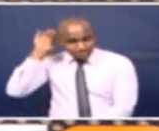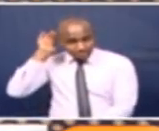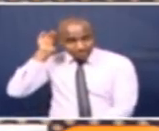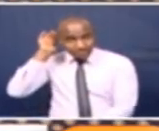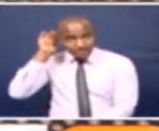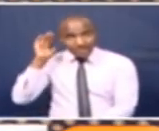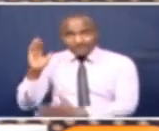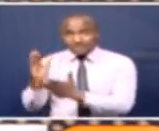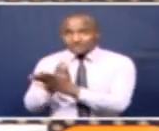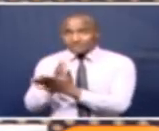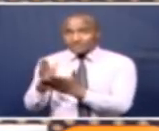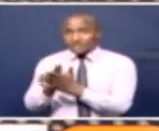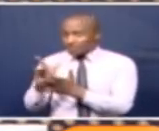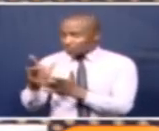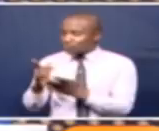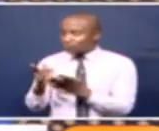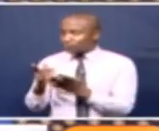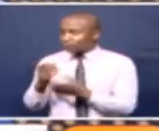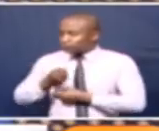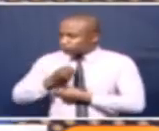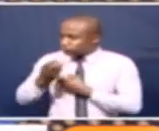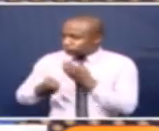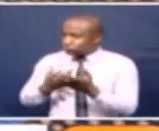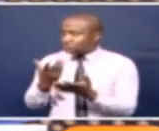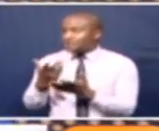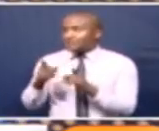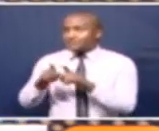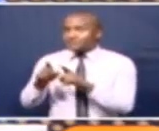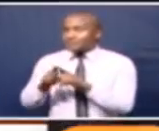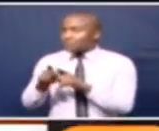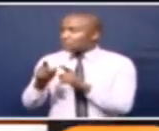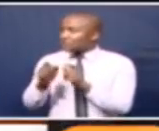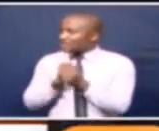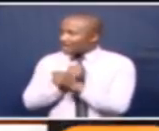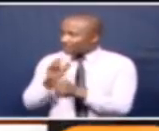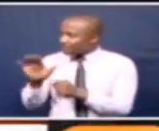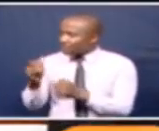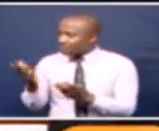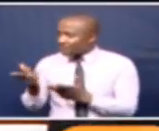share with us about being an orator and where that passion came from.